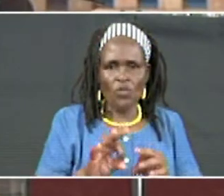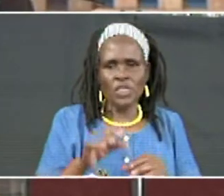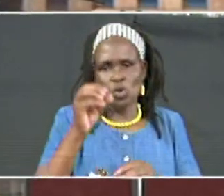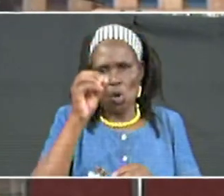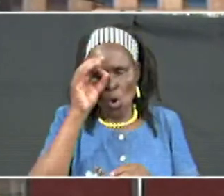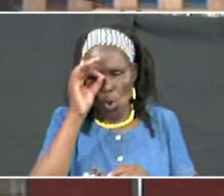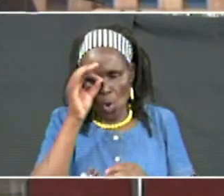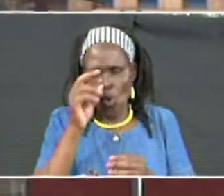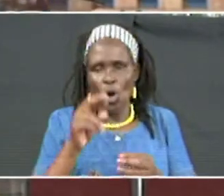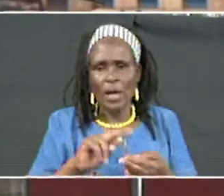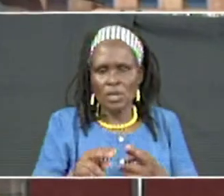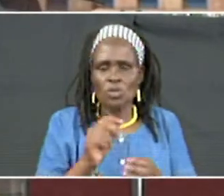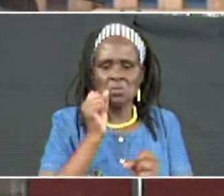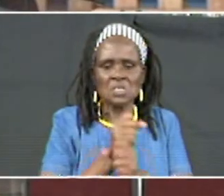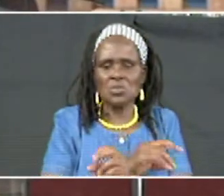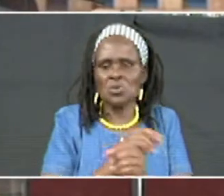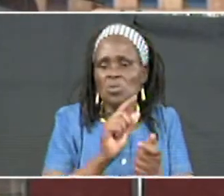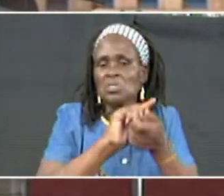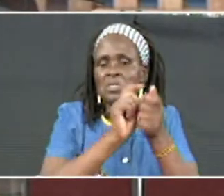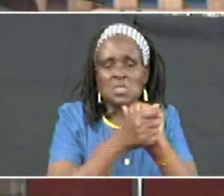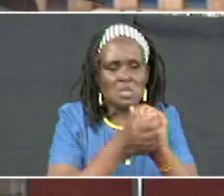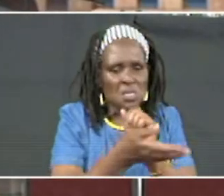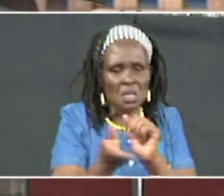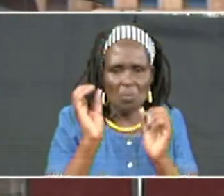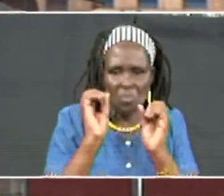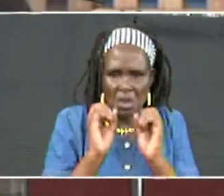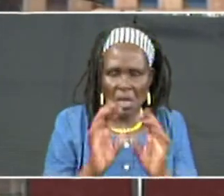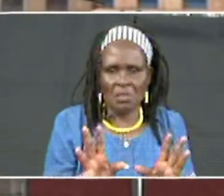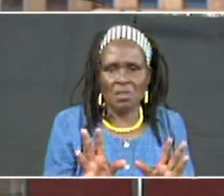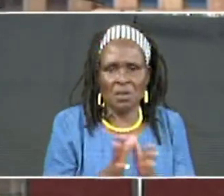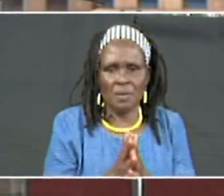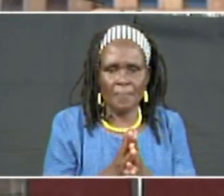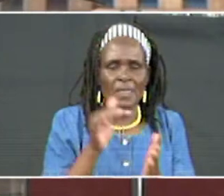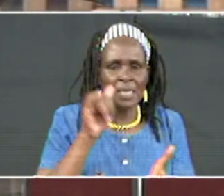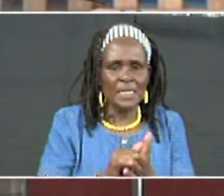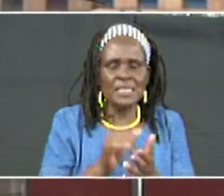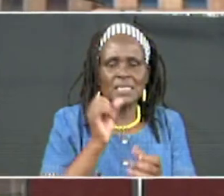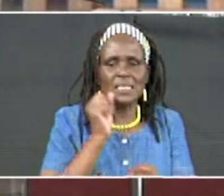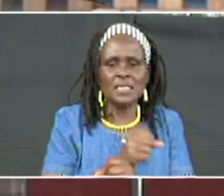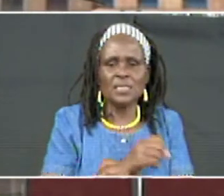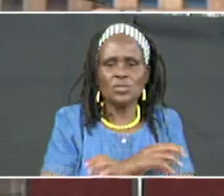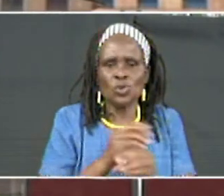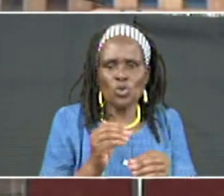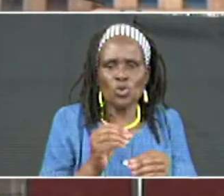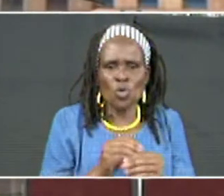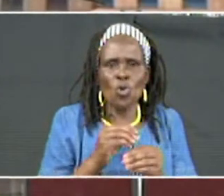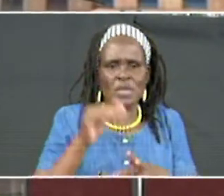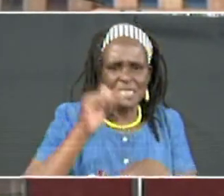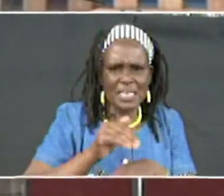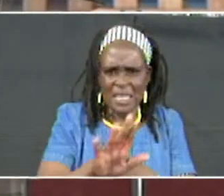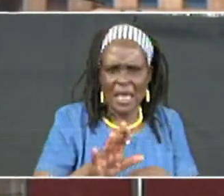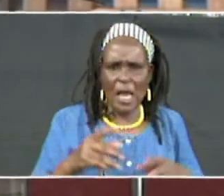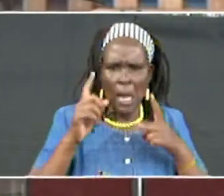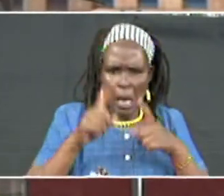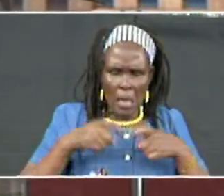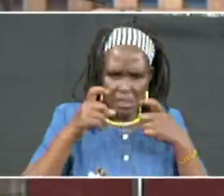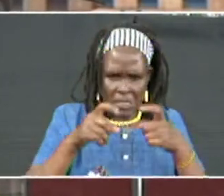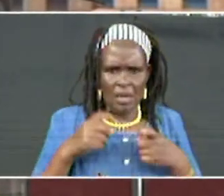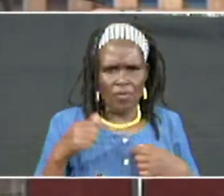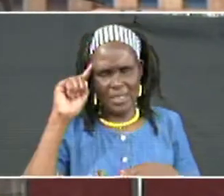did not change them at all. It did not confront their sinful